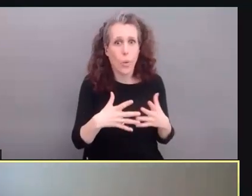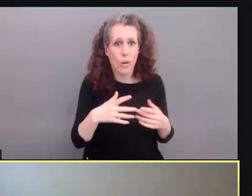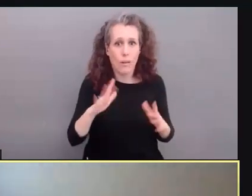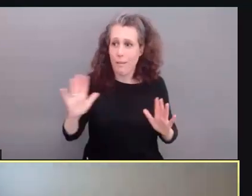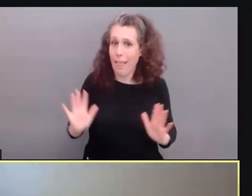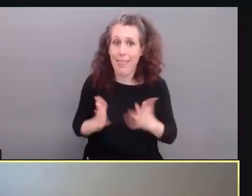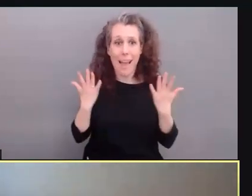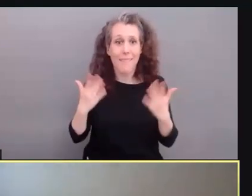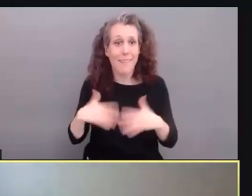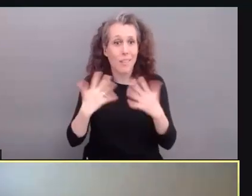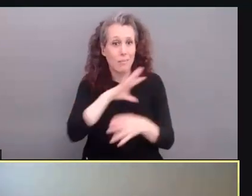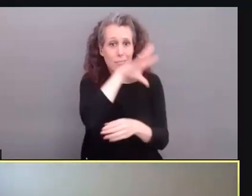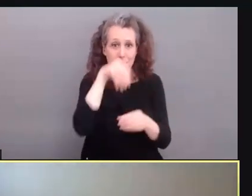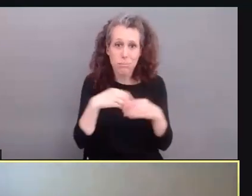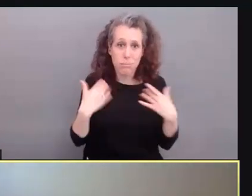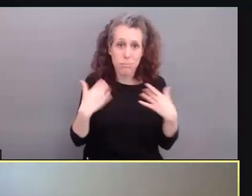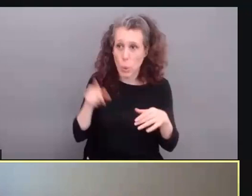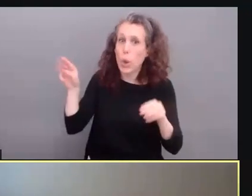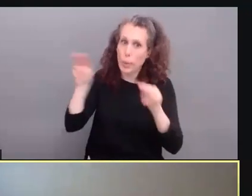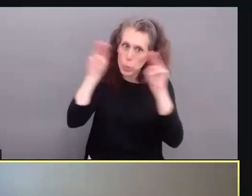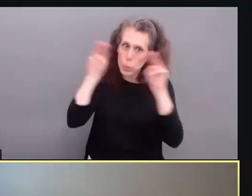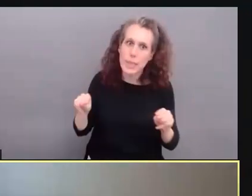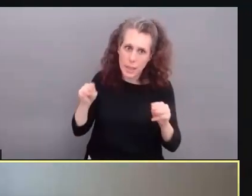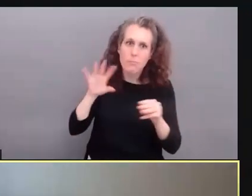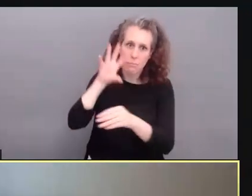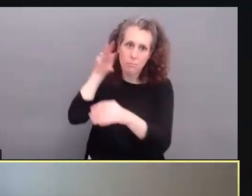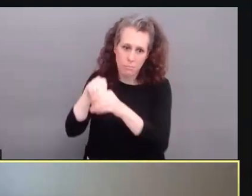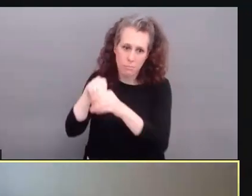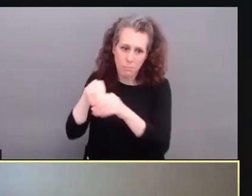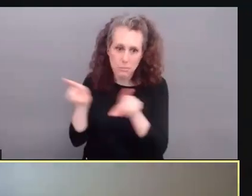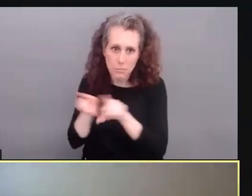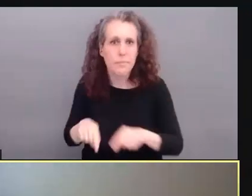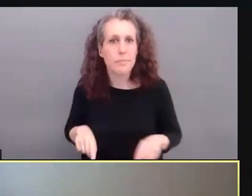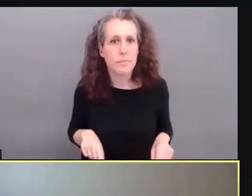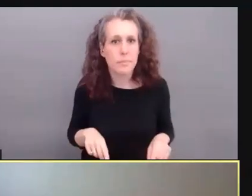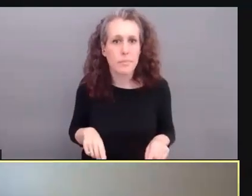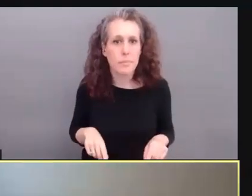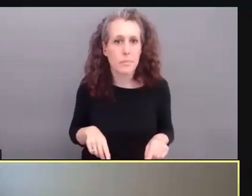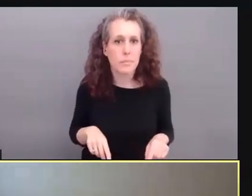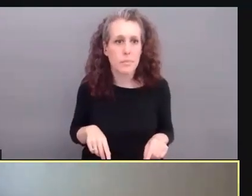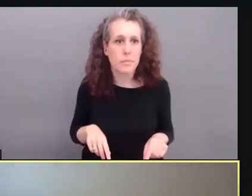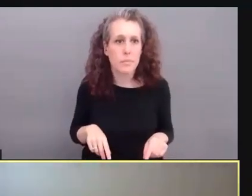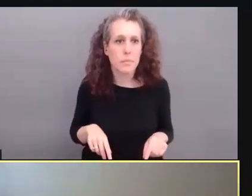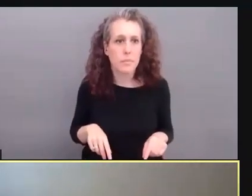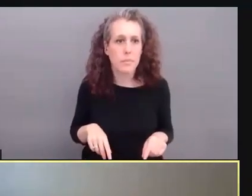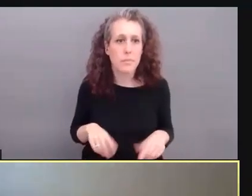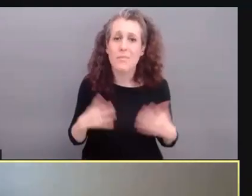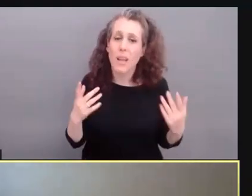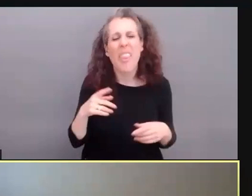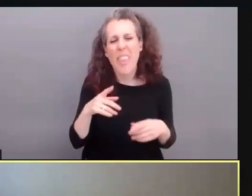a museum display. And then come back to some of those traditional things like maneuvering